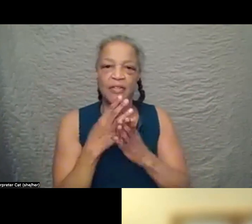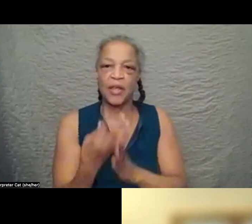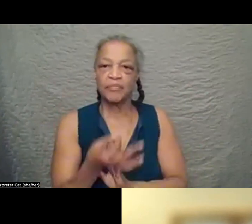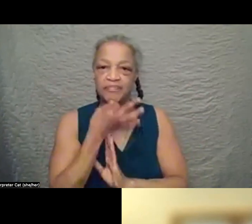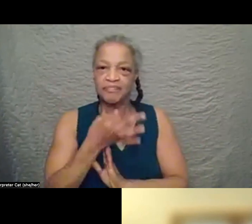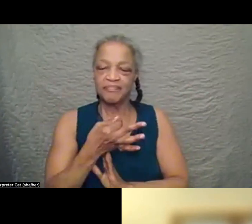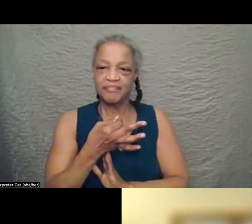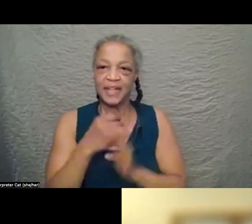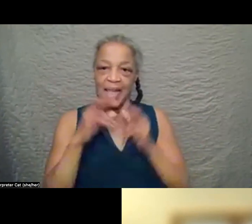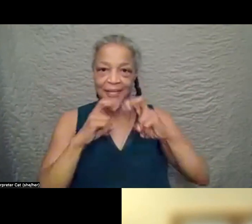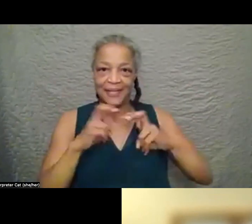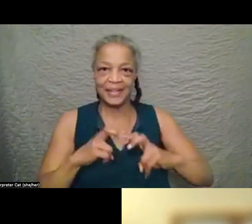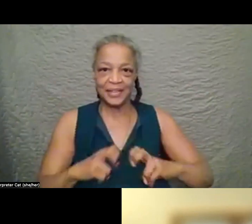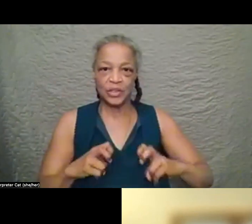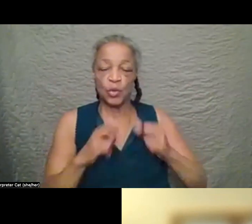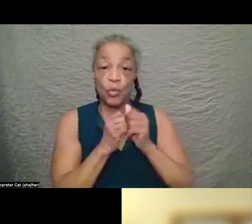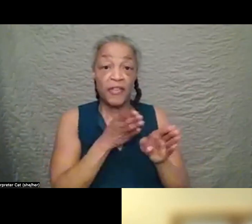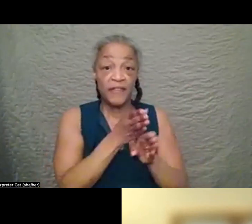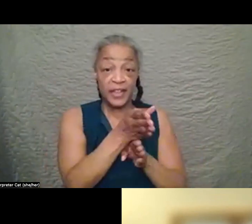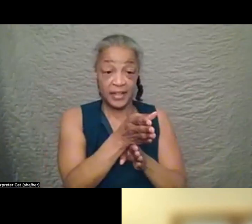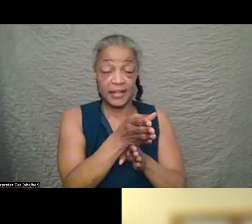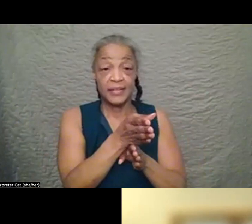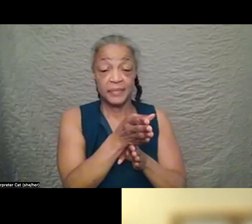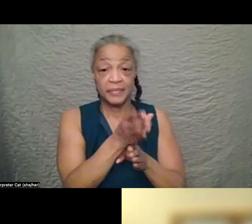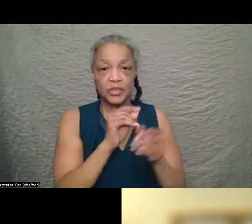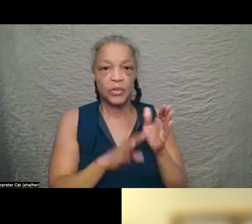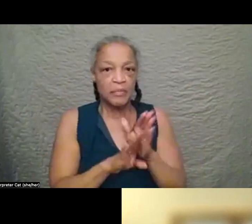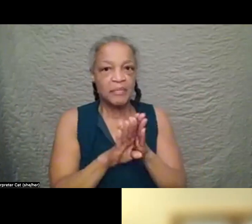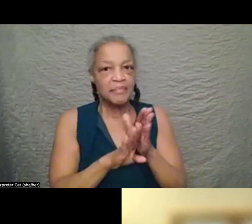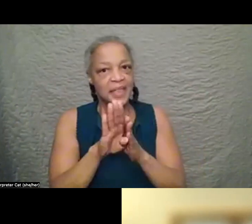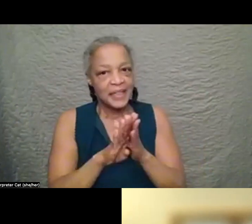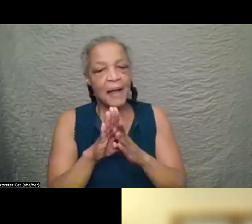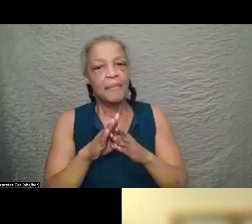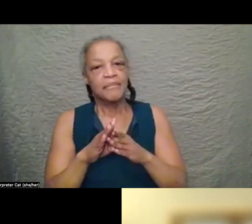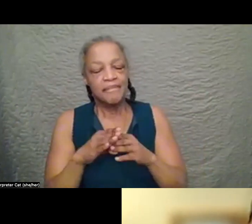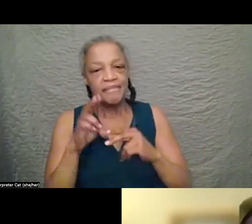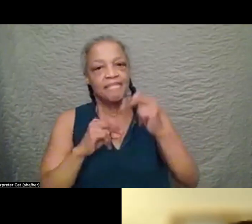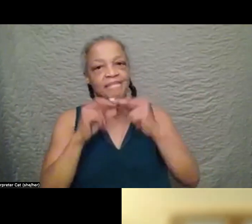and analysis, right, with the field to build up this work.